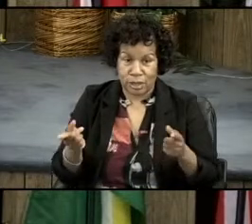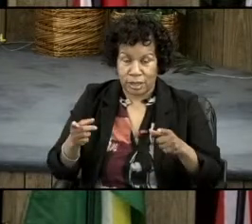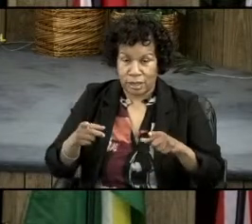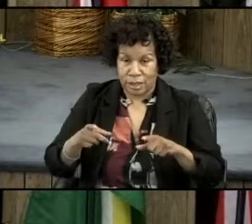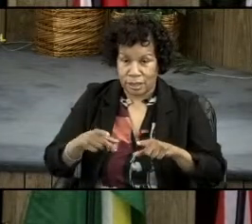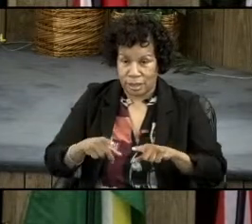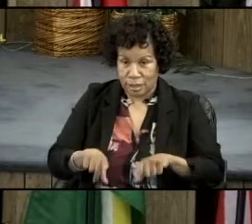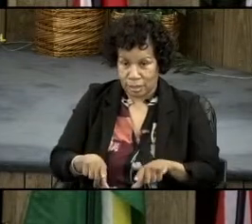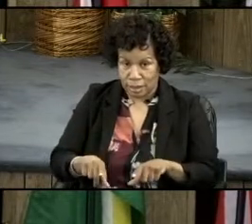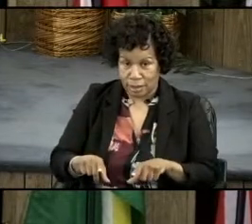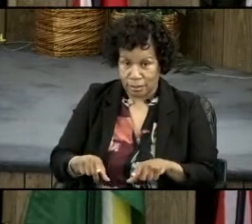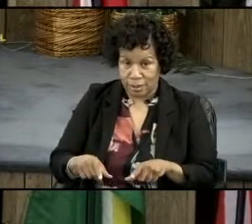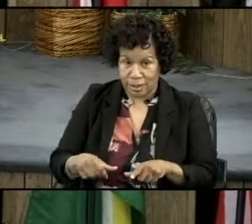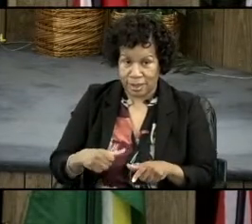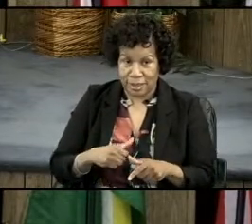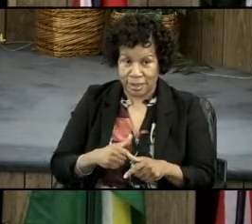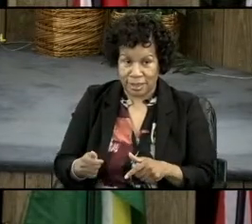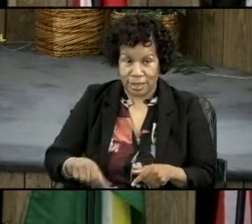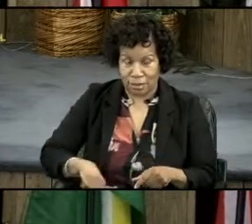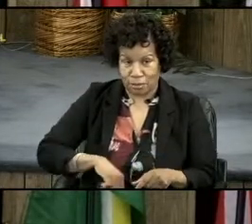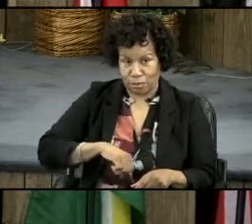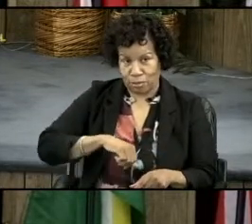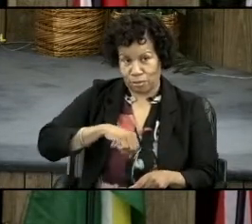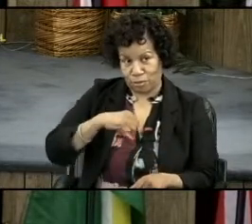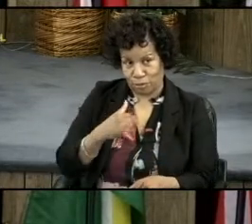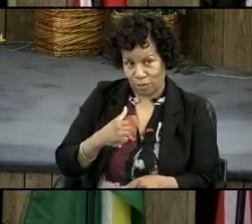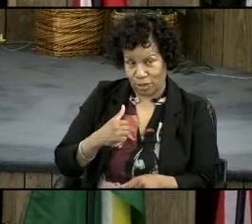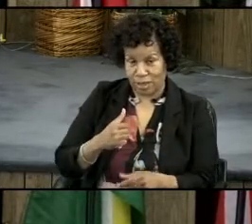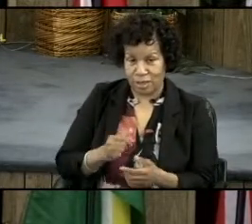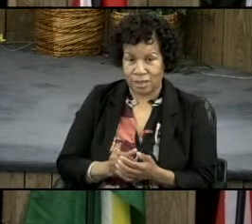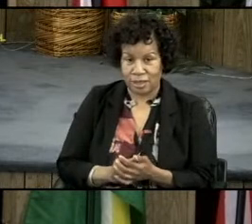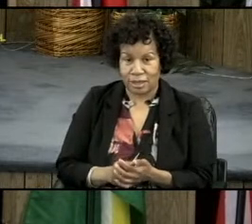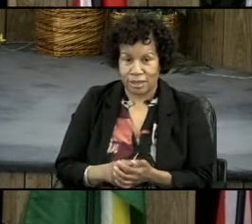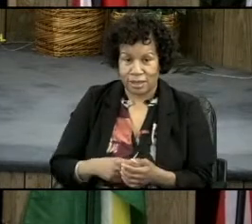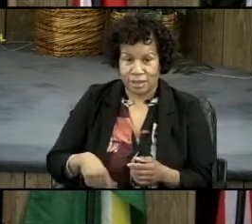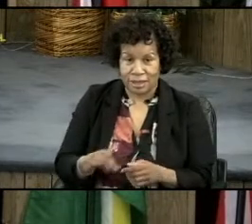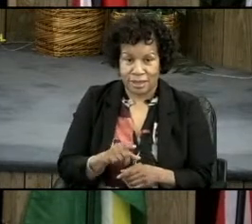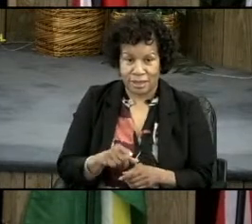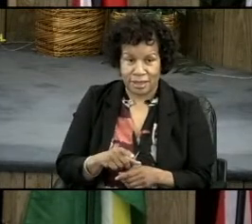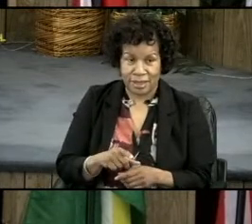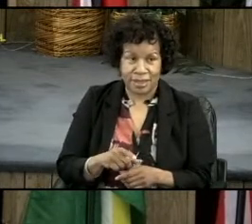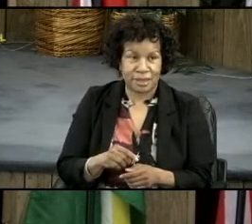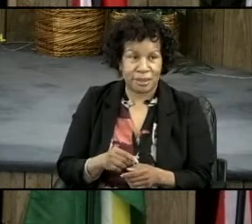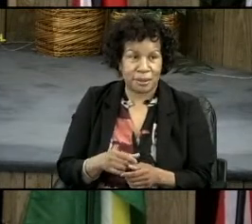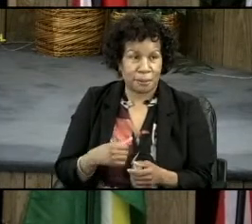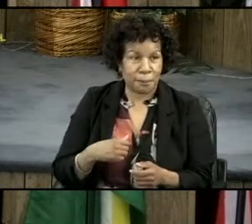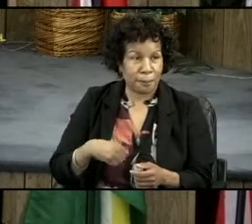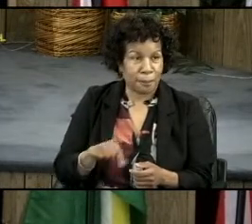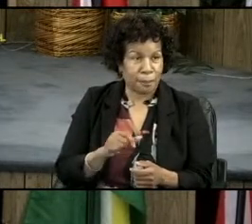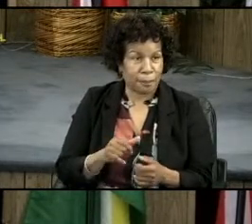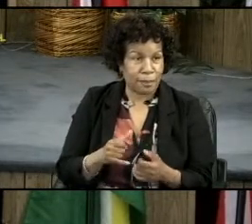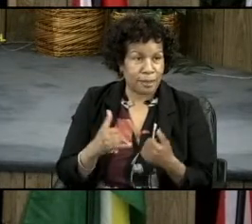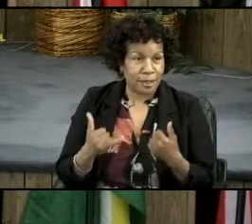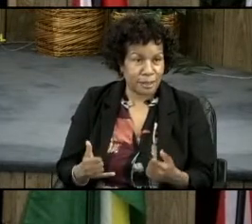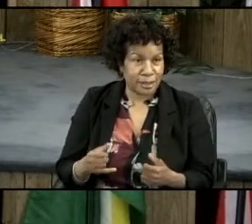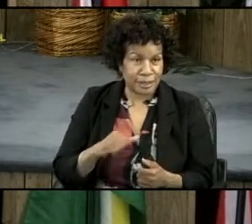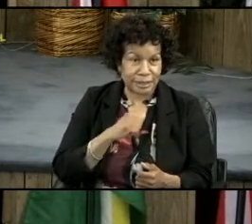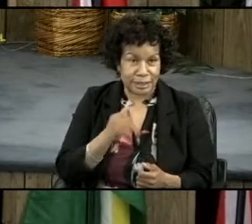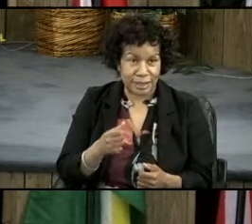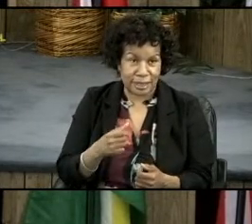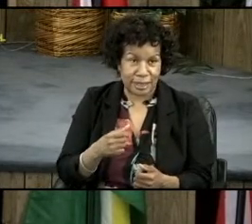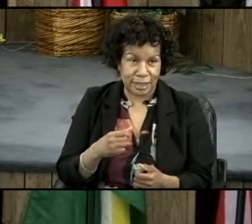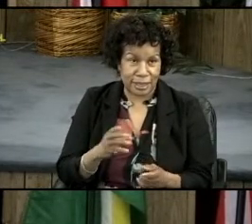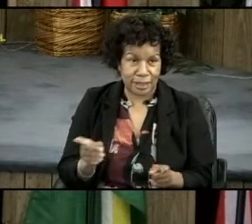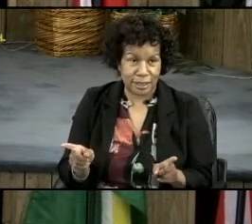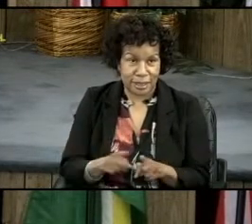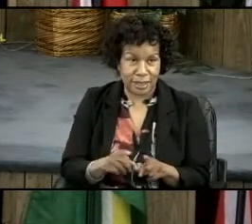heroic. It's not as Braveheart. It's not 300. It's not the Trojans and all. It's not as beautiful as